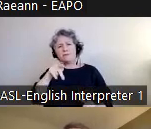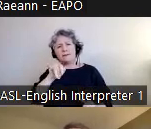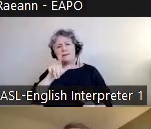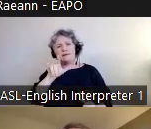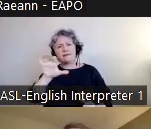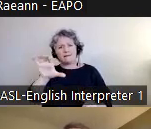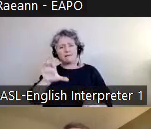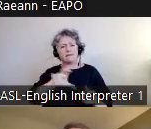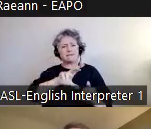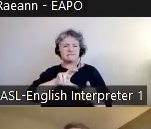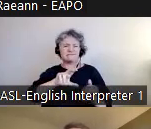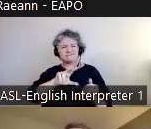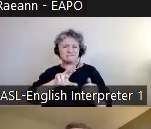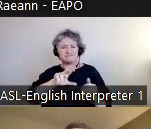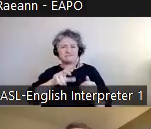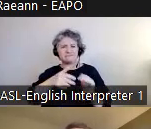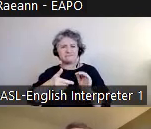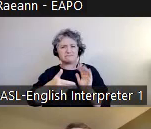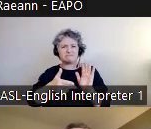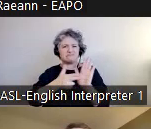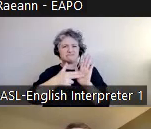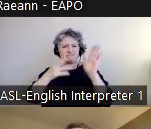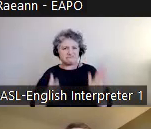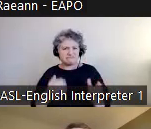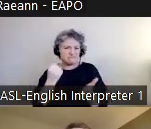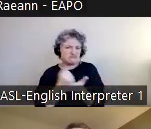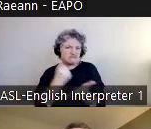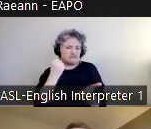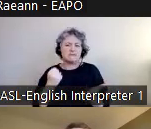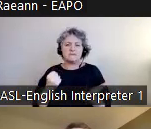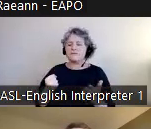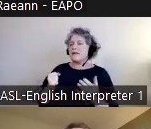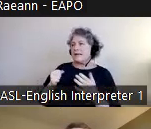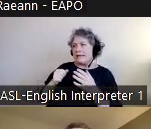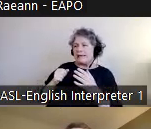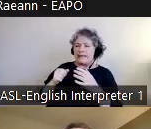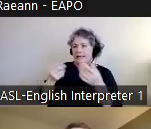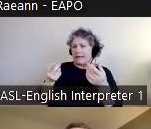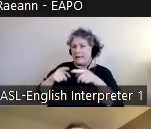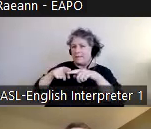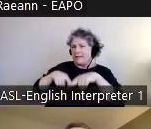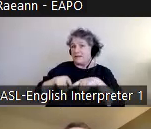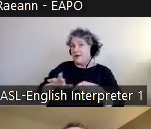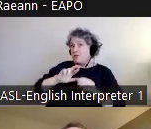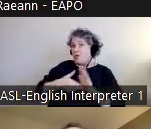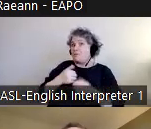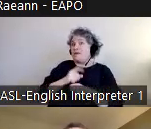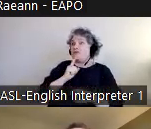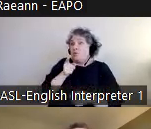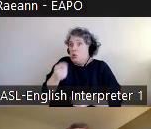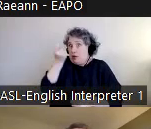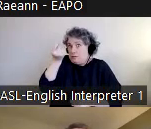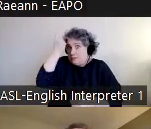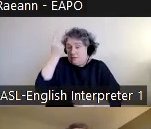Generally speaking, if you're going to just a notary public, their role is just to make sure you understand what you're signing, and that